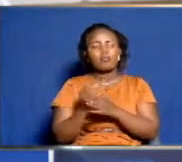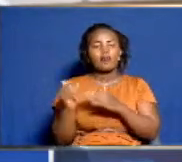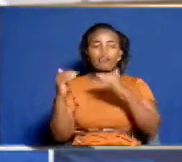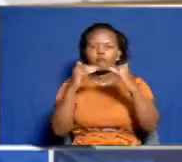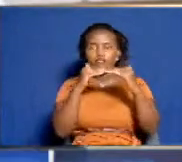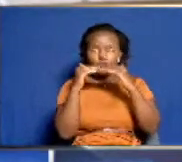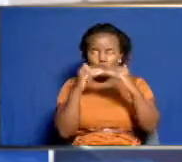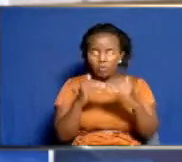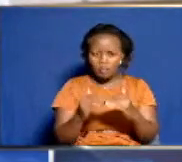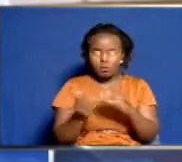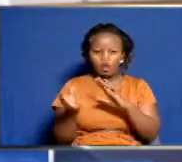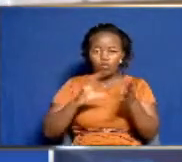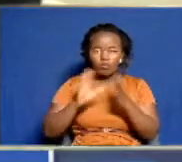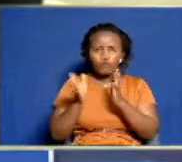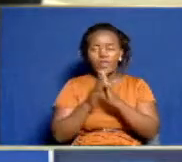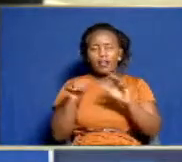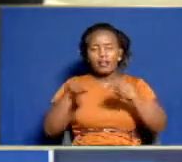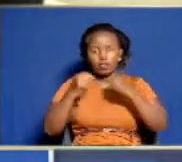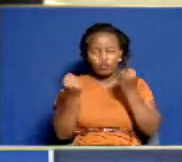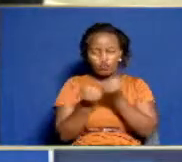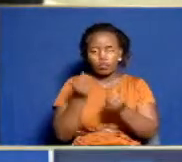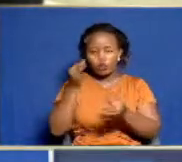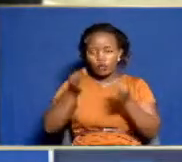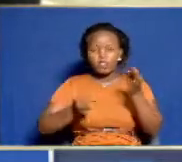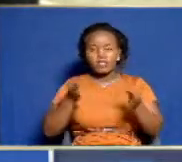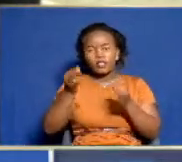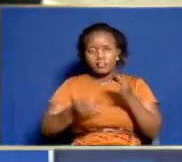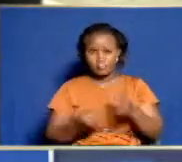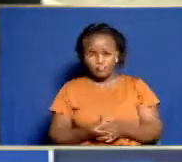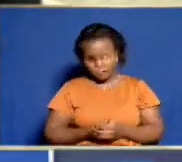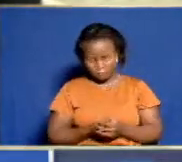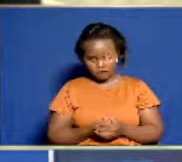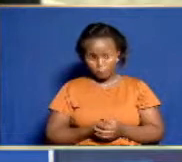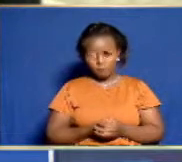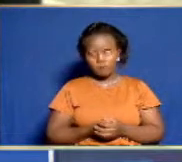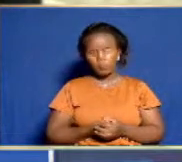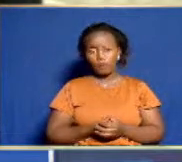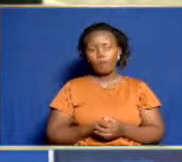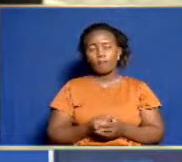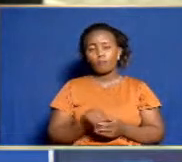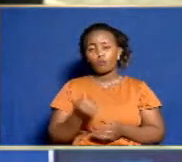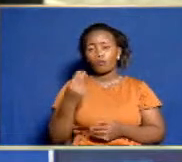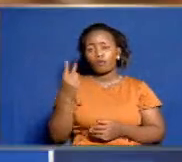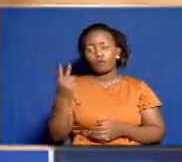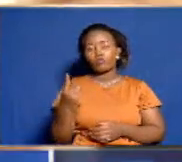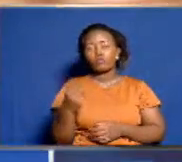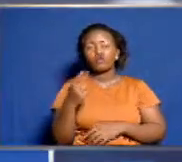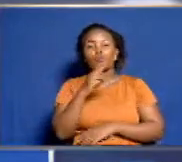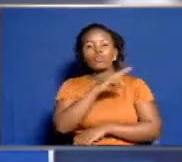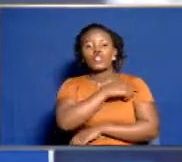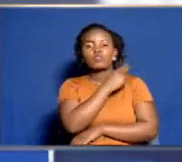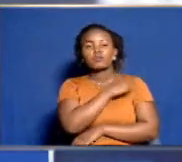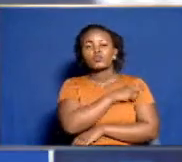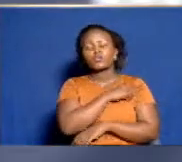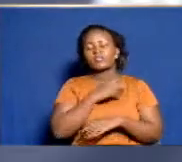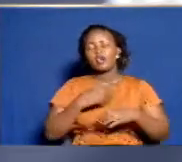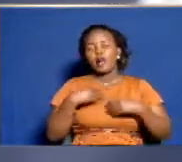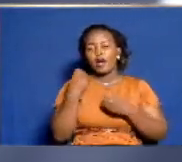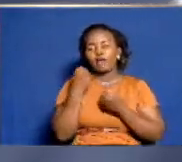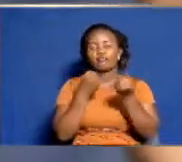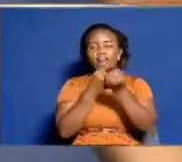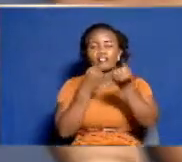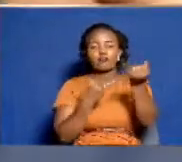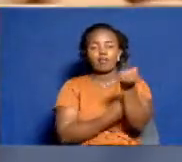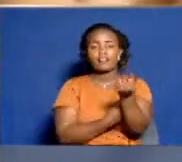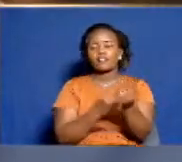fairness, social justice. Bagadi Hostel and Kenyatta University Teaching and Referral Hostel have received 1 million